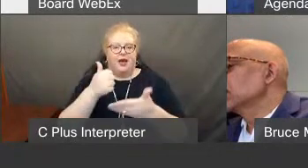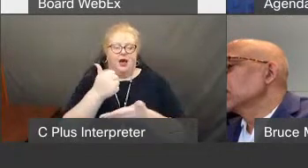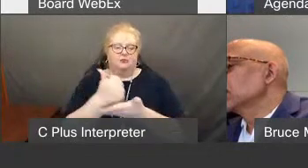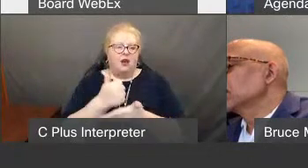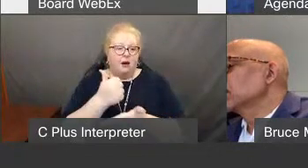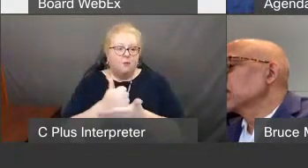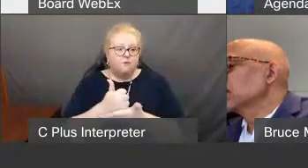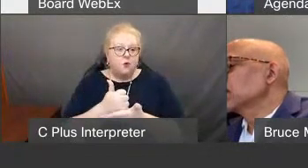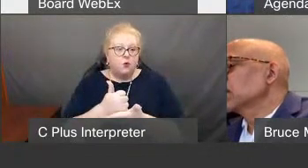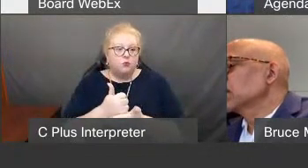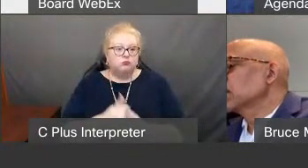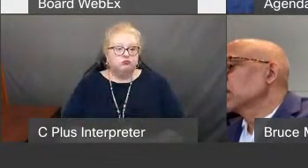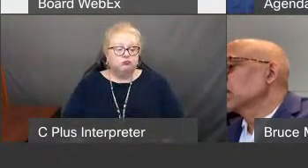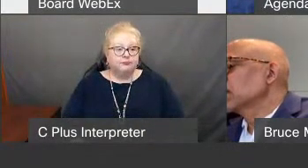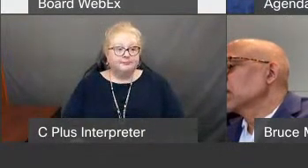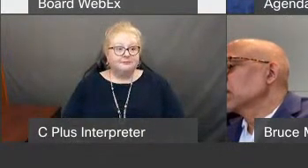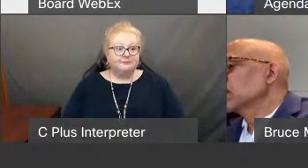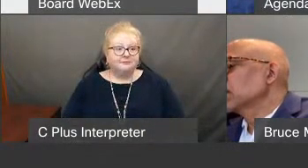Thank you, Mayor.